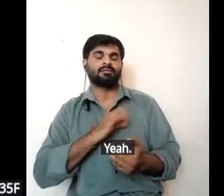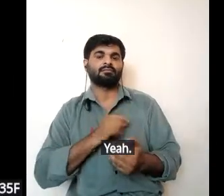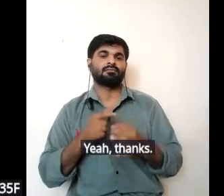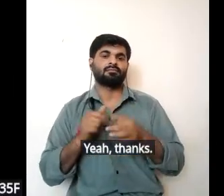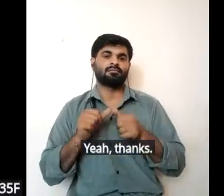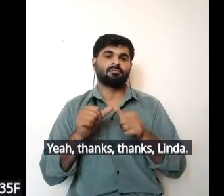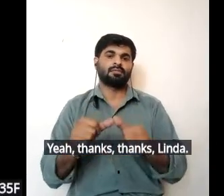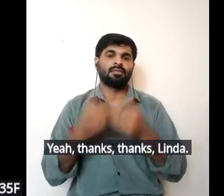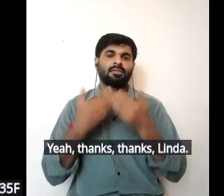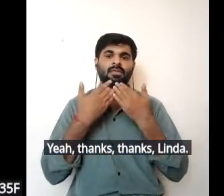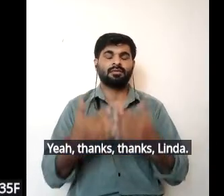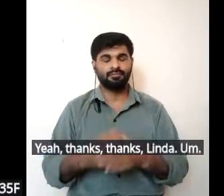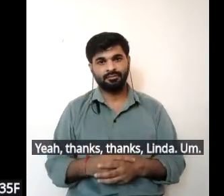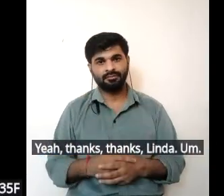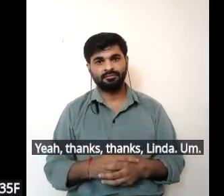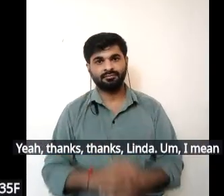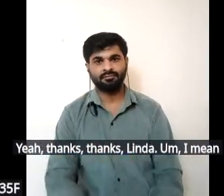Anna.